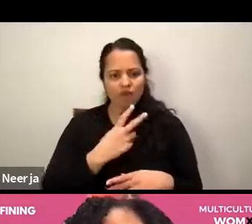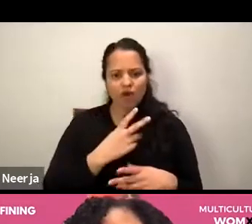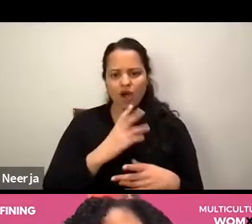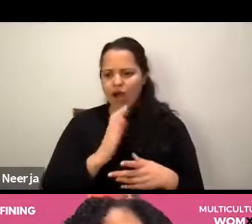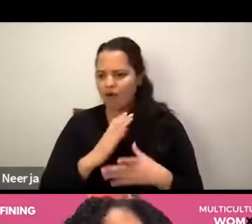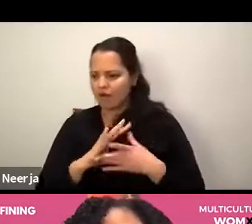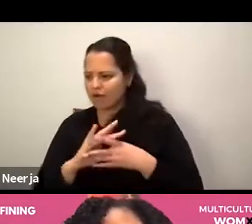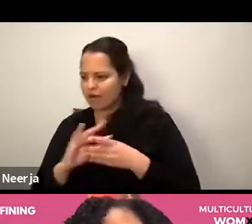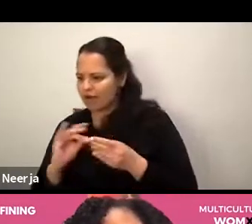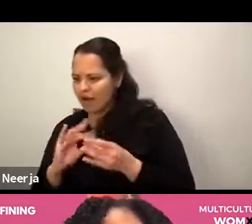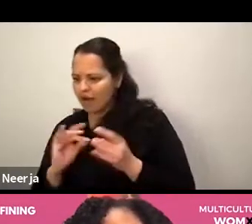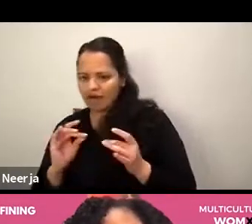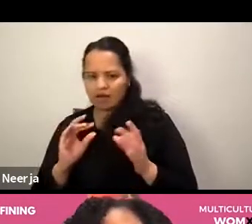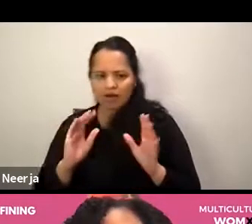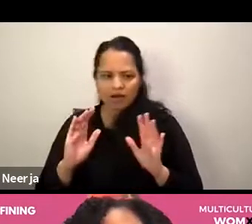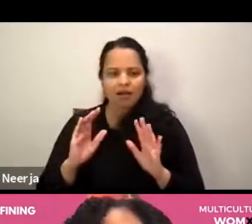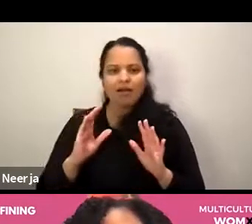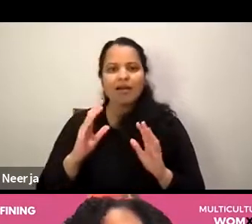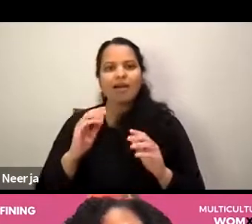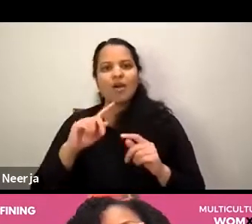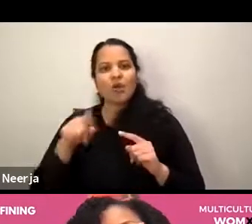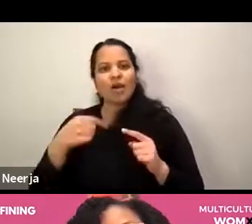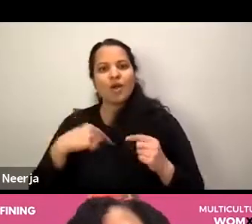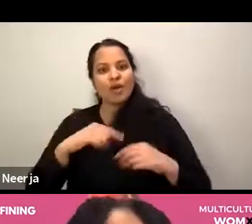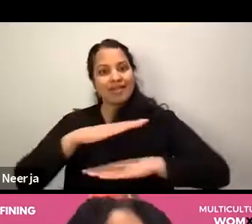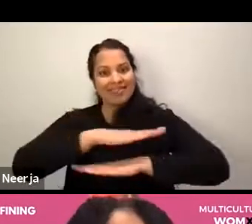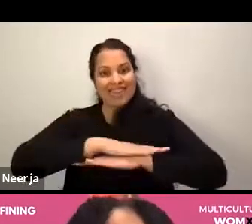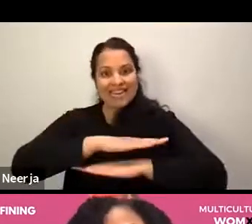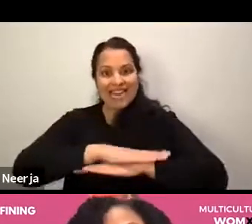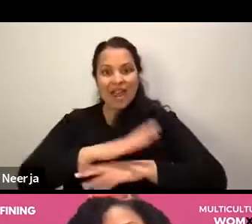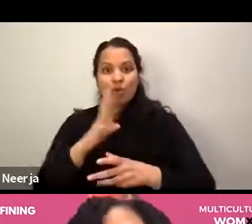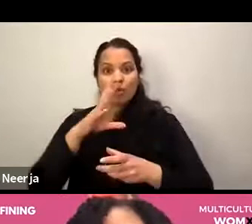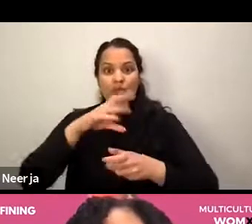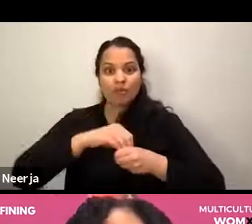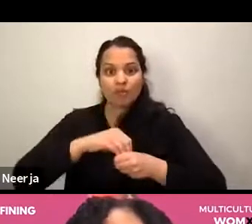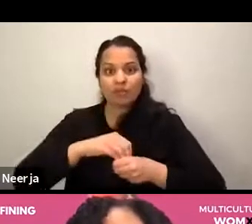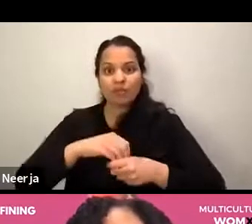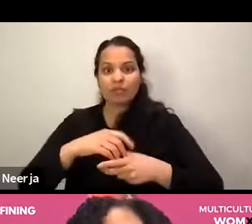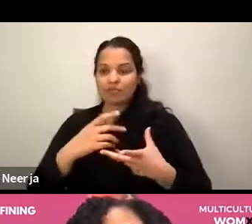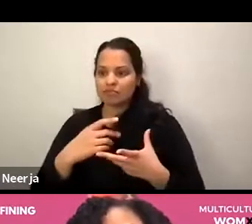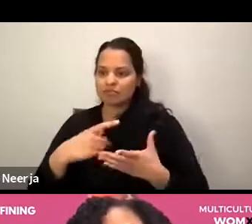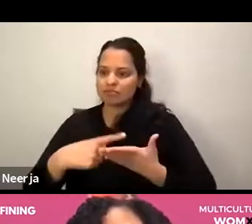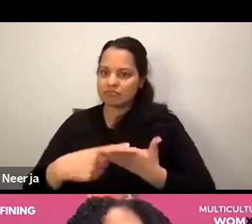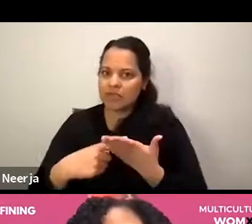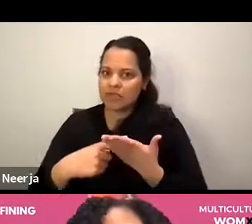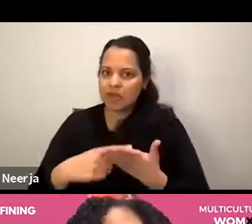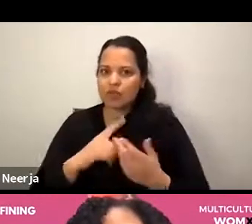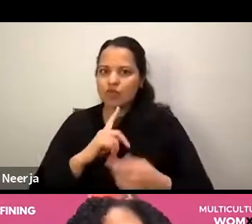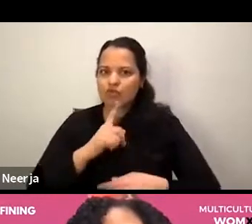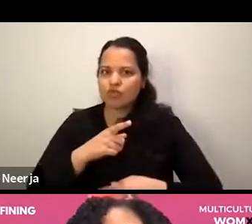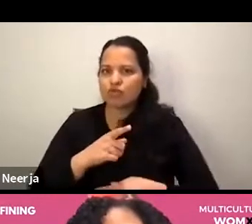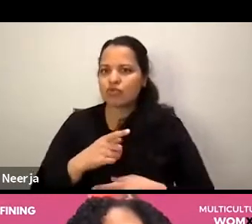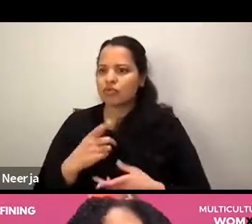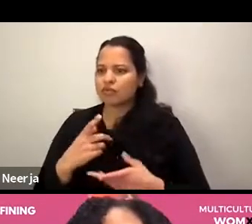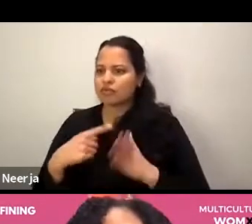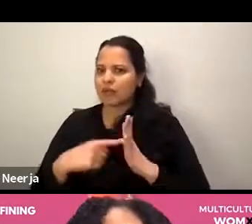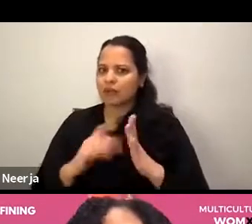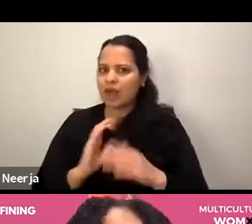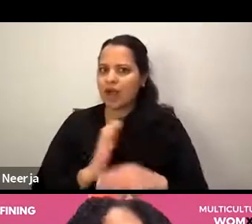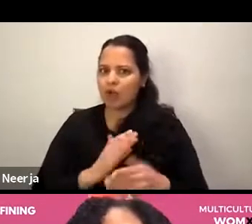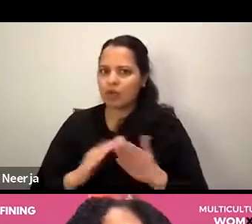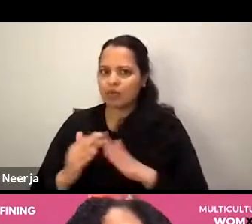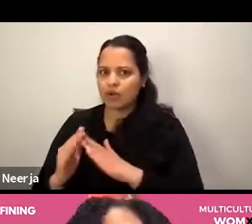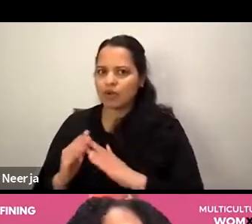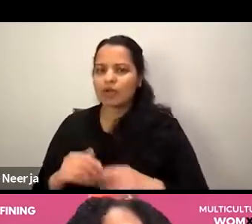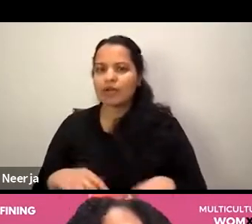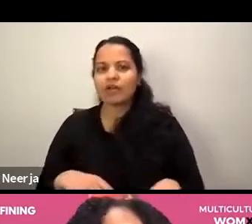narratives, be at that table speaking the truth and the light that is our community. And then lastly, and I learned this while going